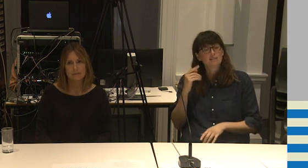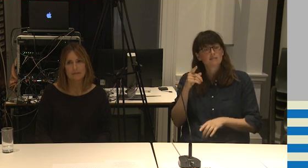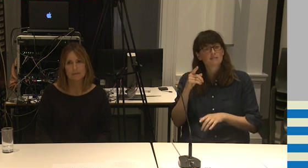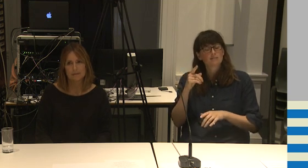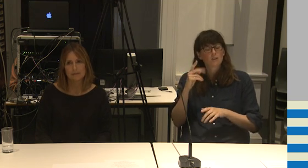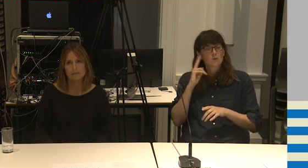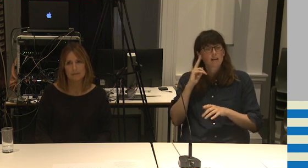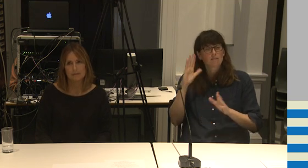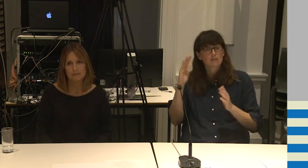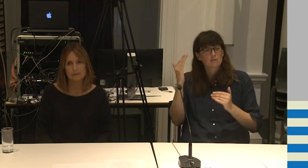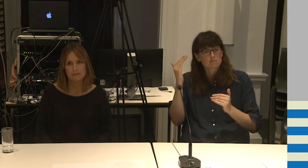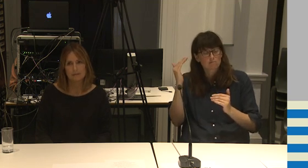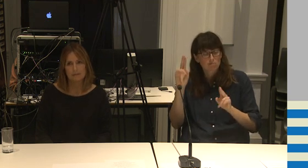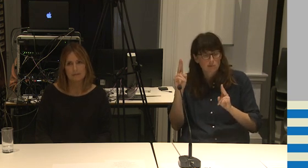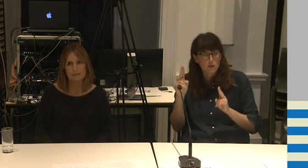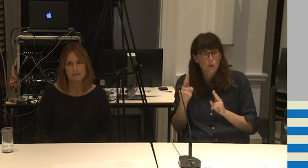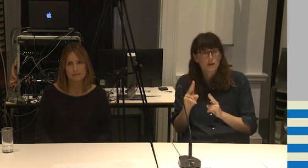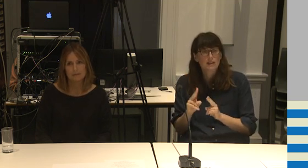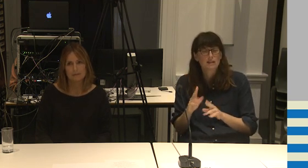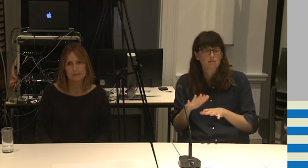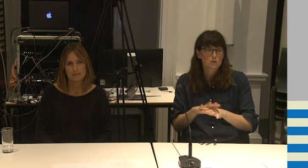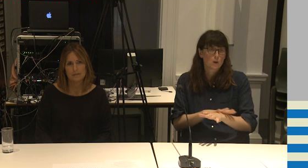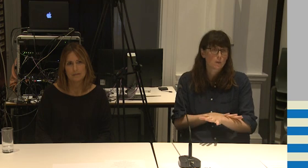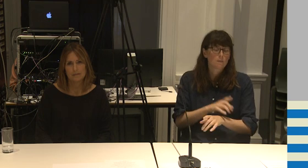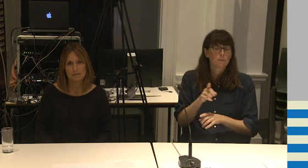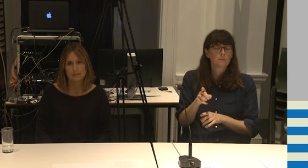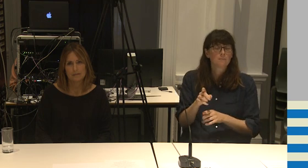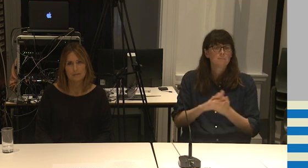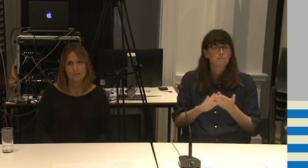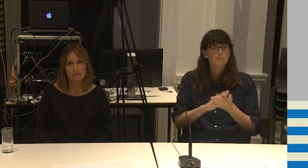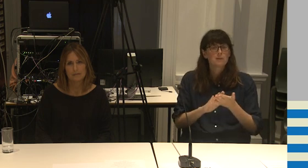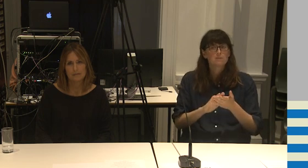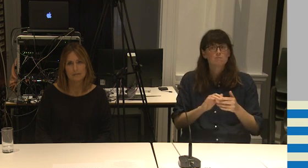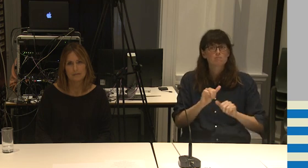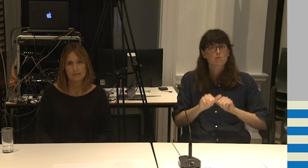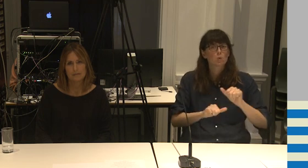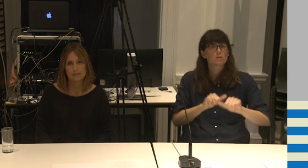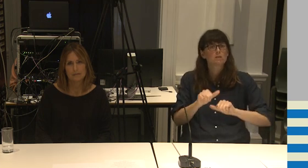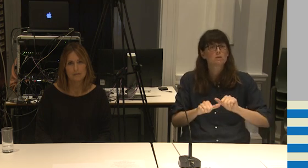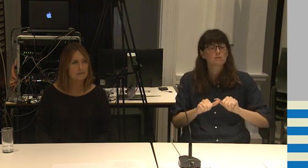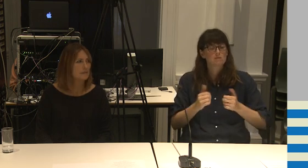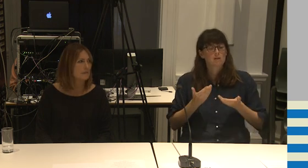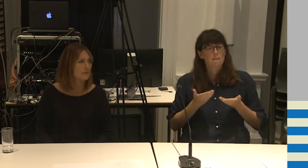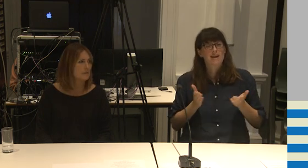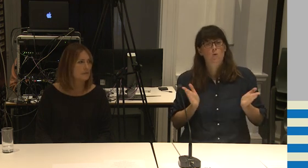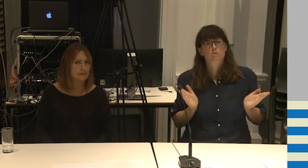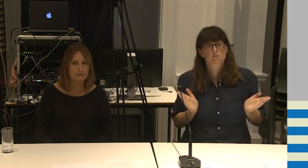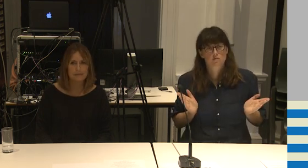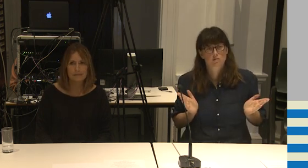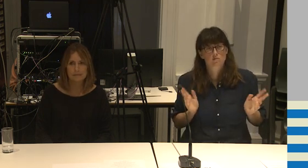And so it was like, it was a process whereby I had to, I guess, come out, you